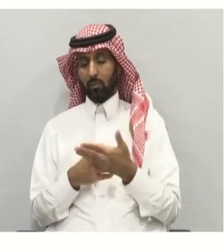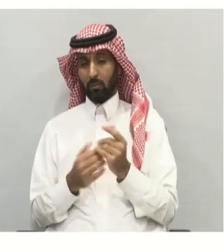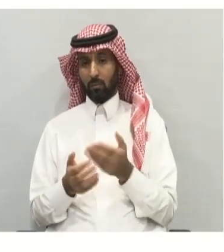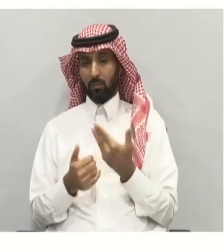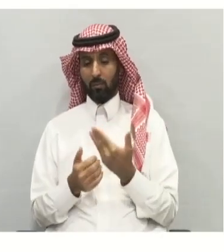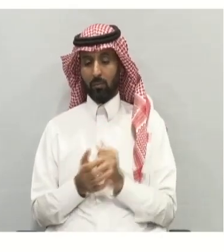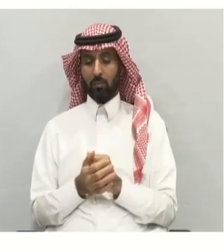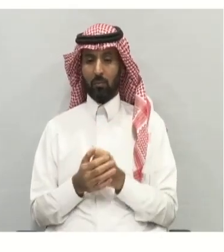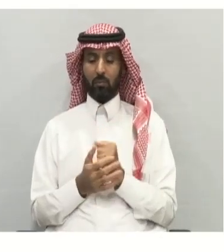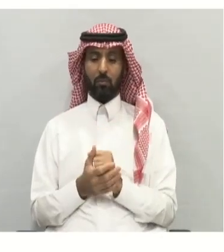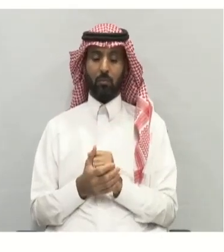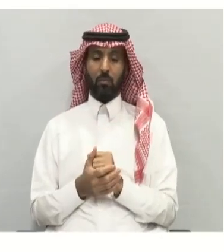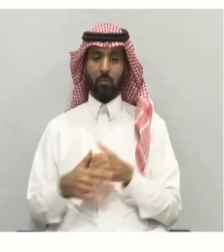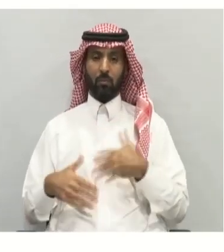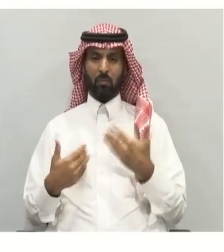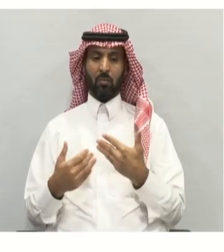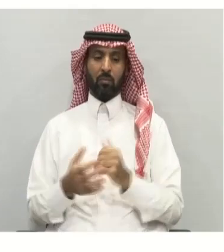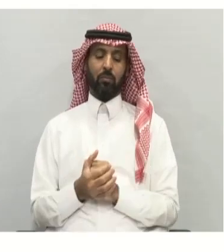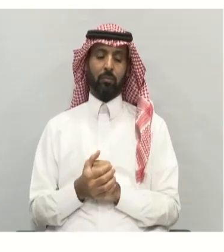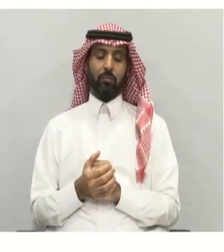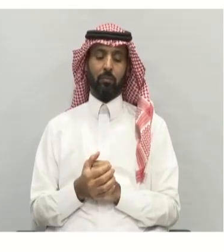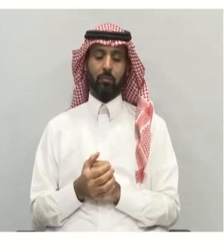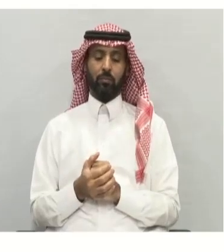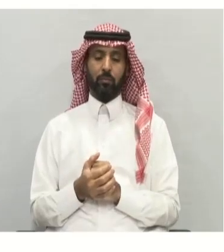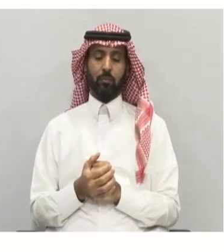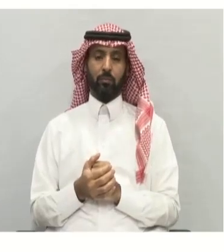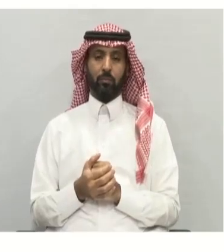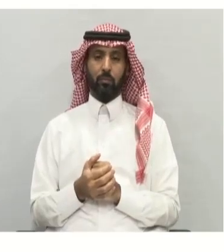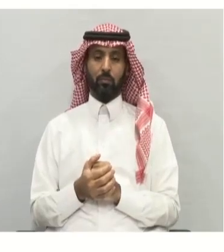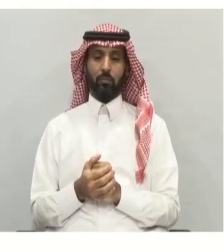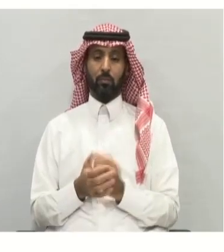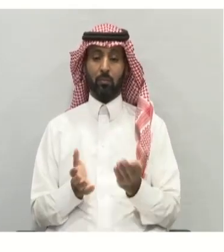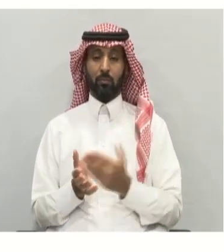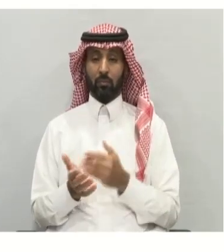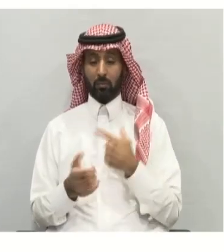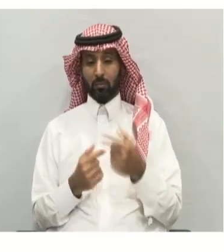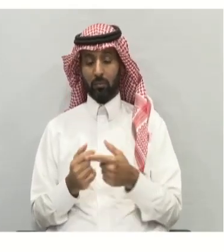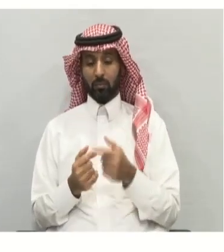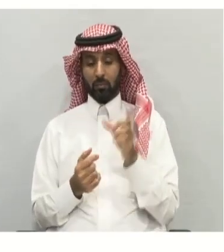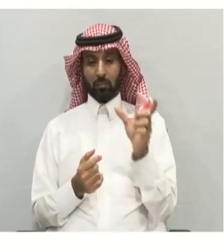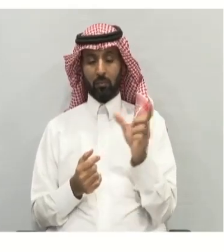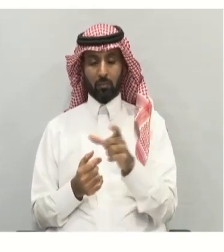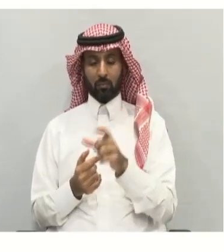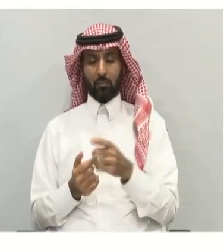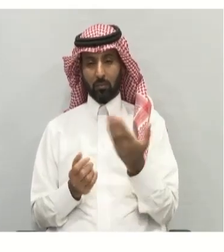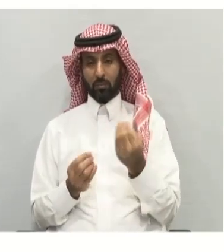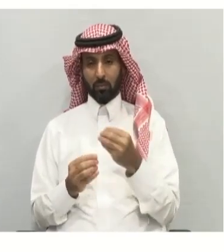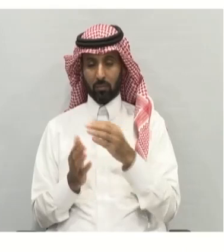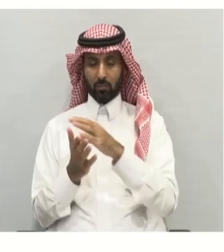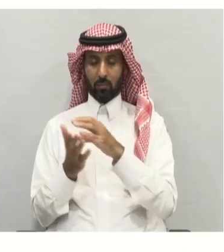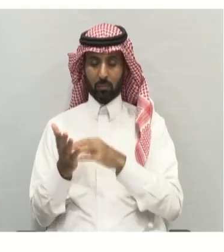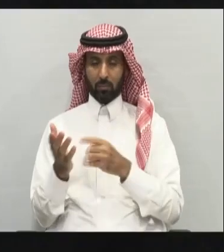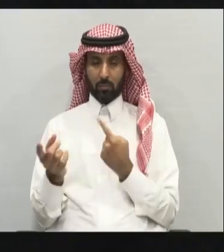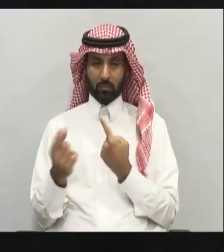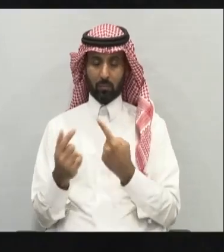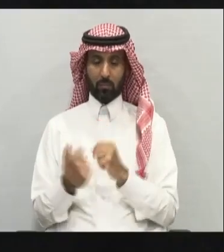celebrate it with special events and fireworks. So we learned that concept, and even we read a